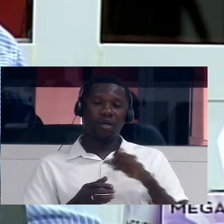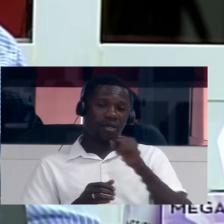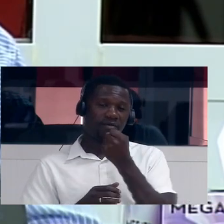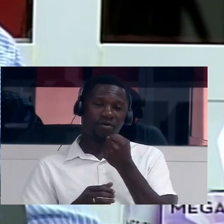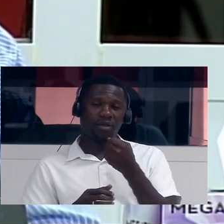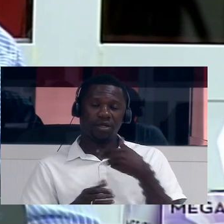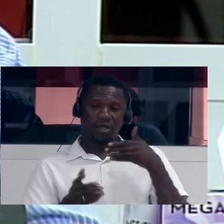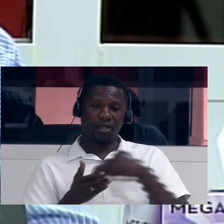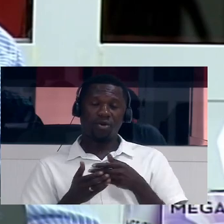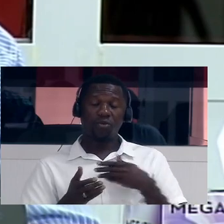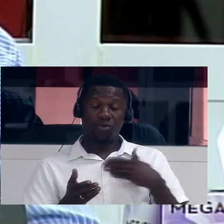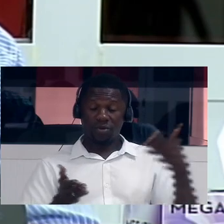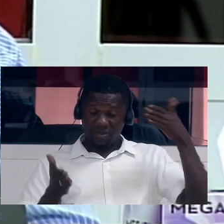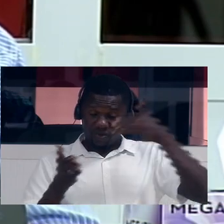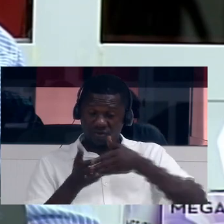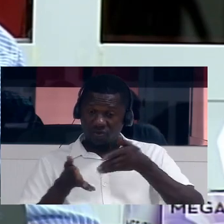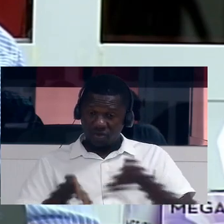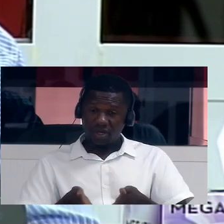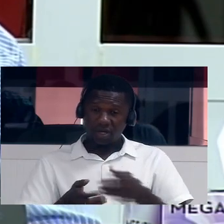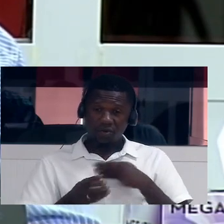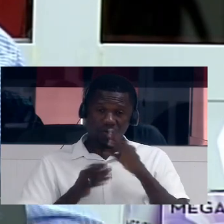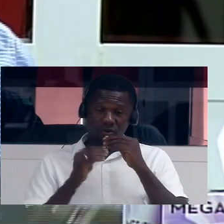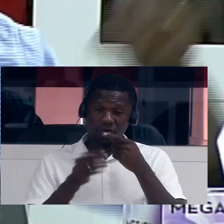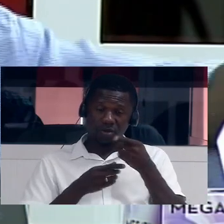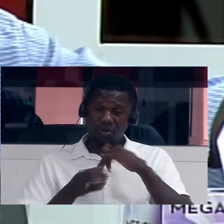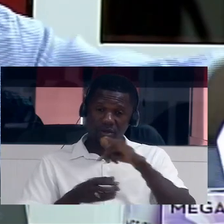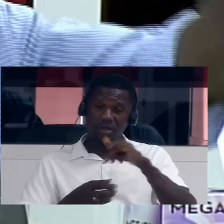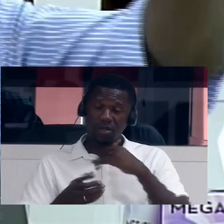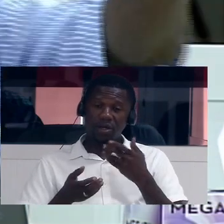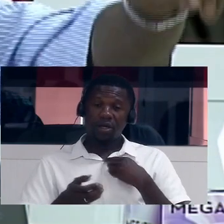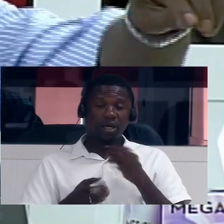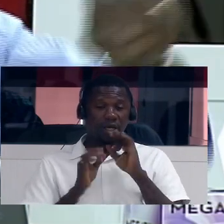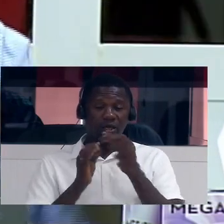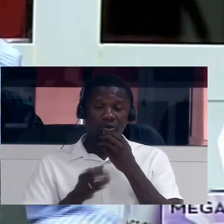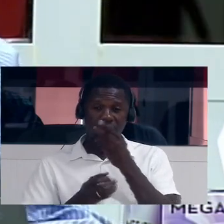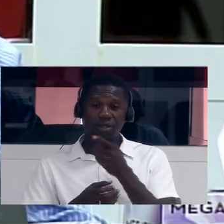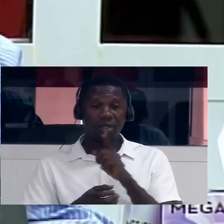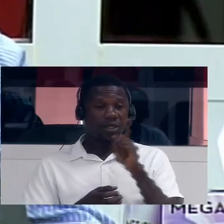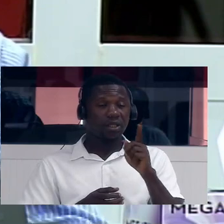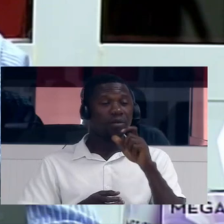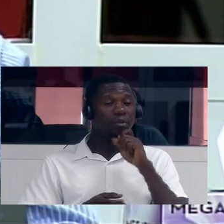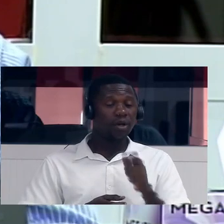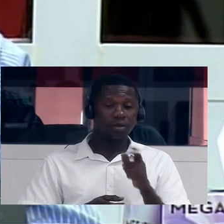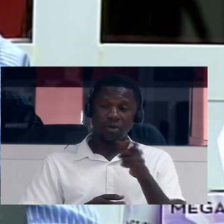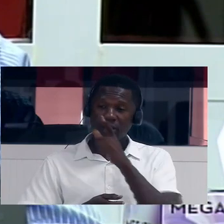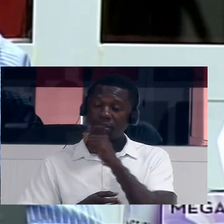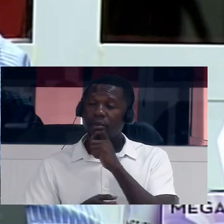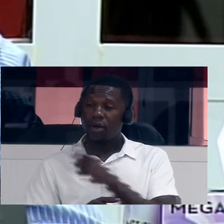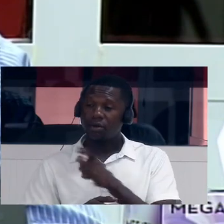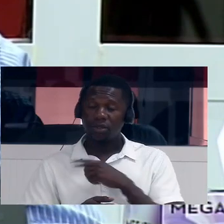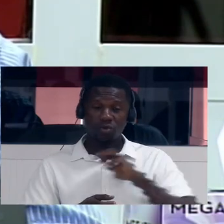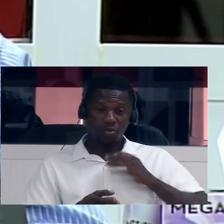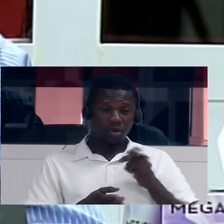up to this blessed day, as we speak, I cannot tell you that this man or that man or this woman gave instructions. And I find it